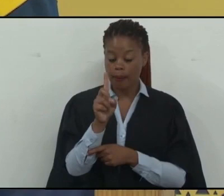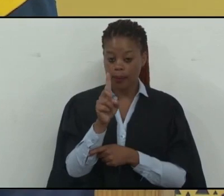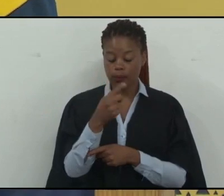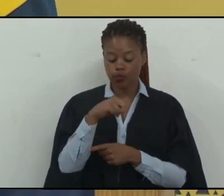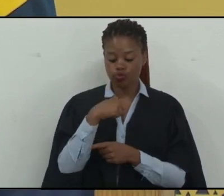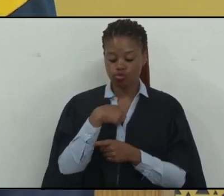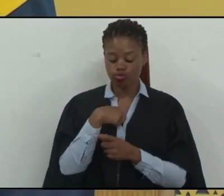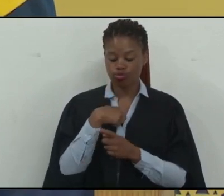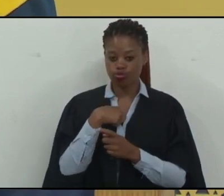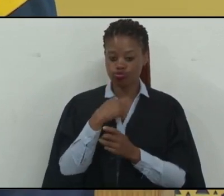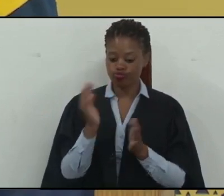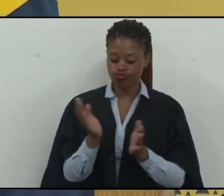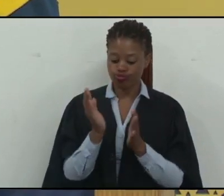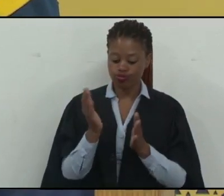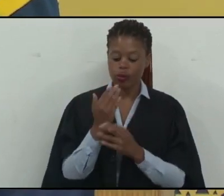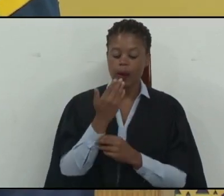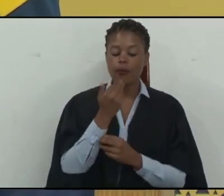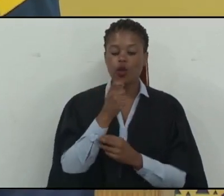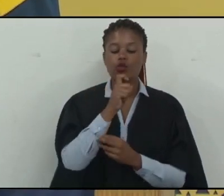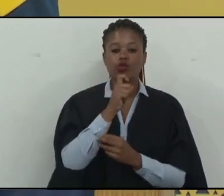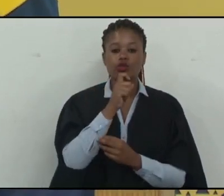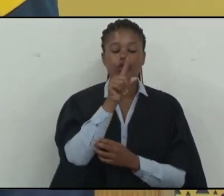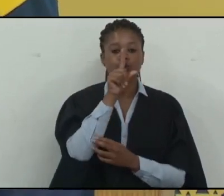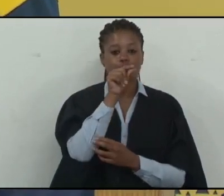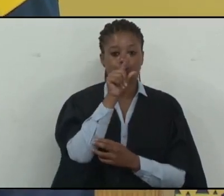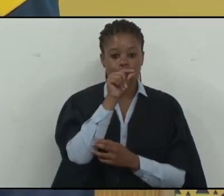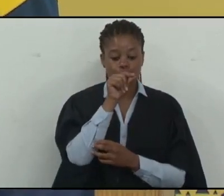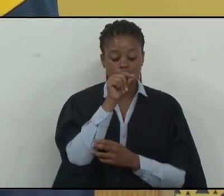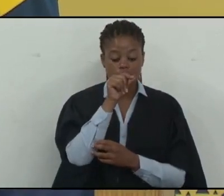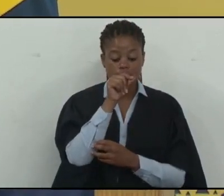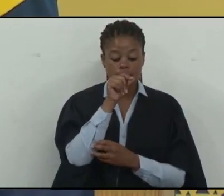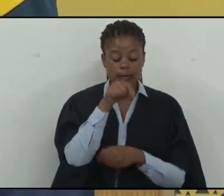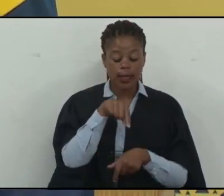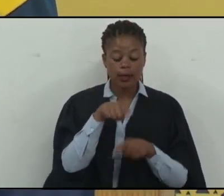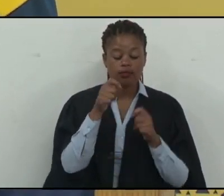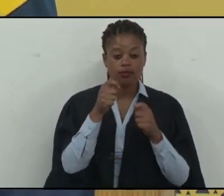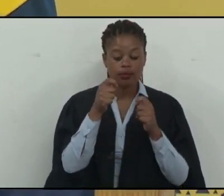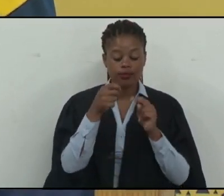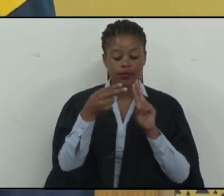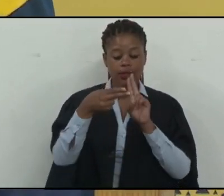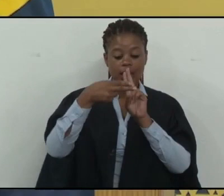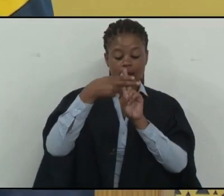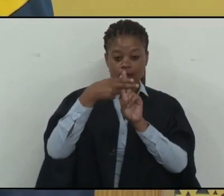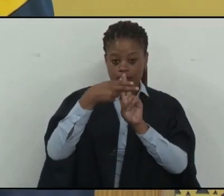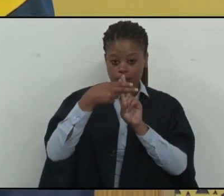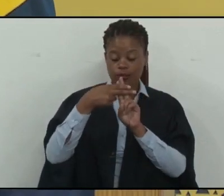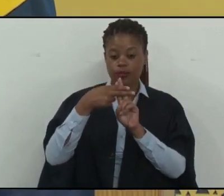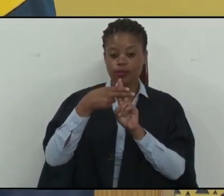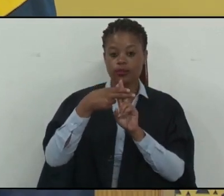we encourage you to please tweet during the ceremony. The hashtag is